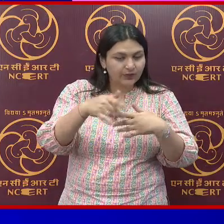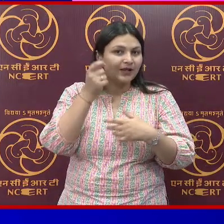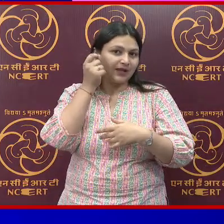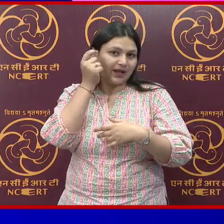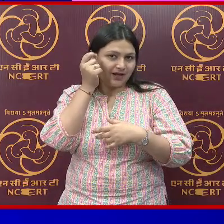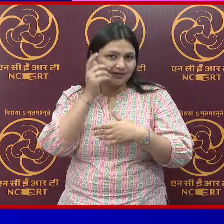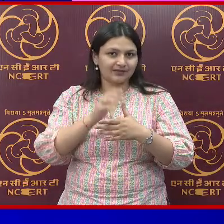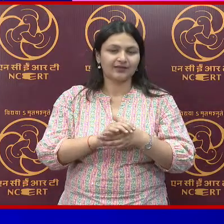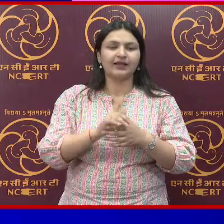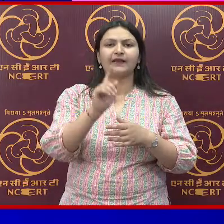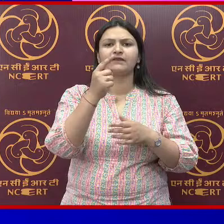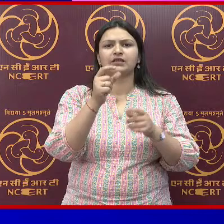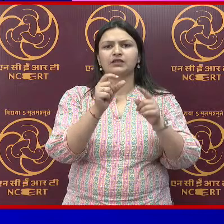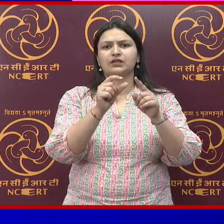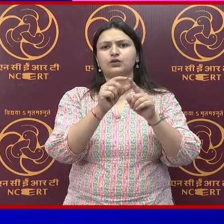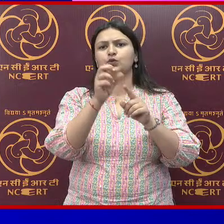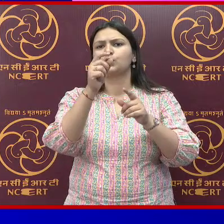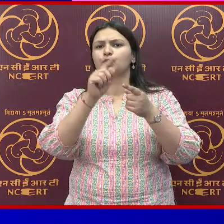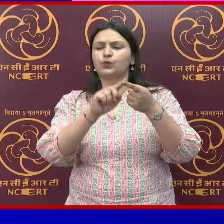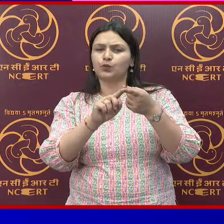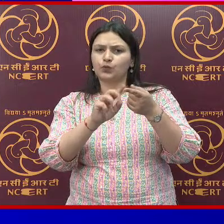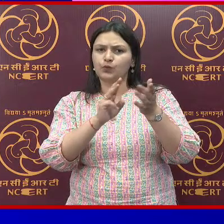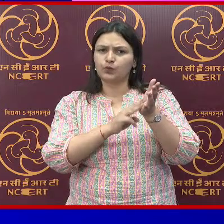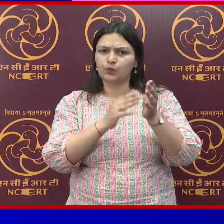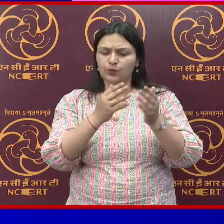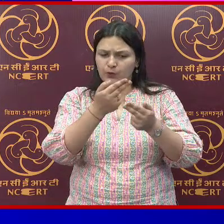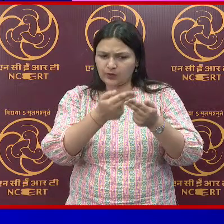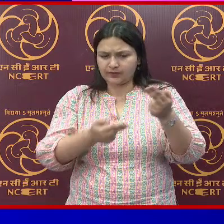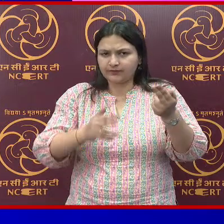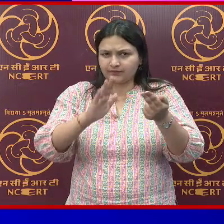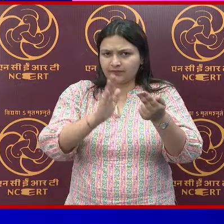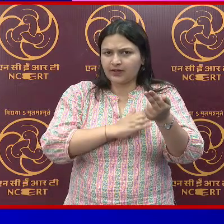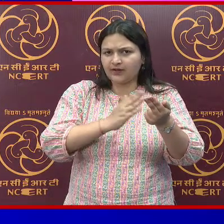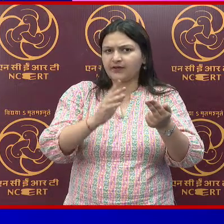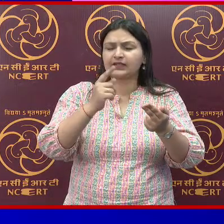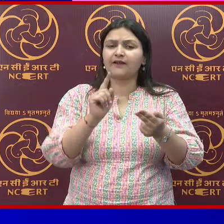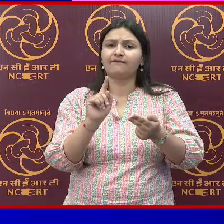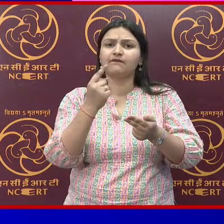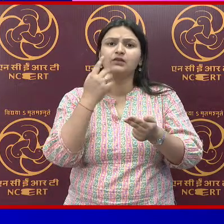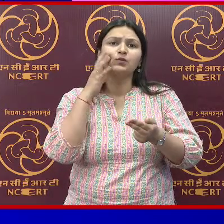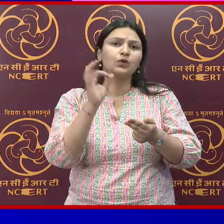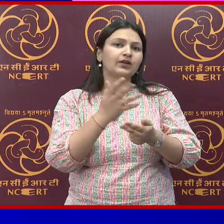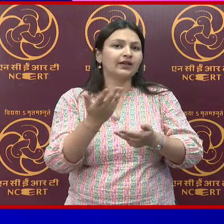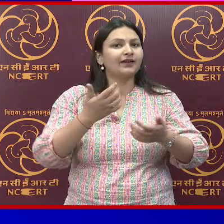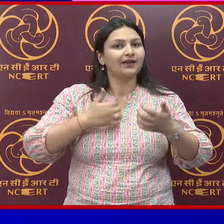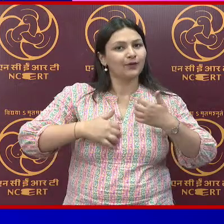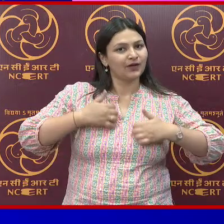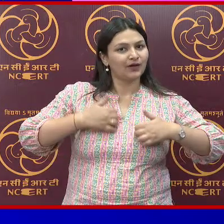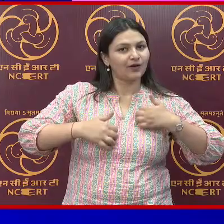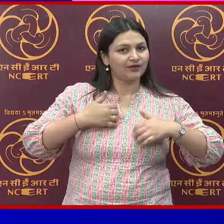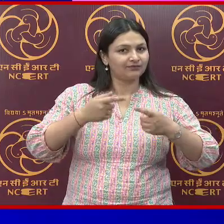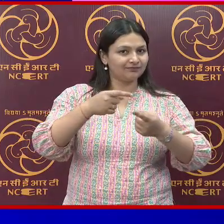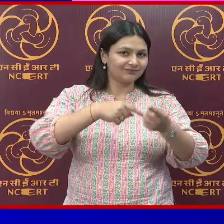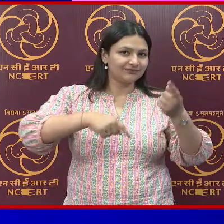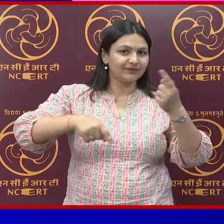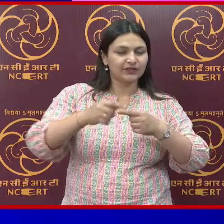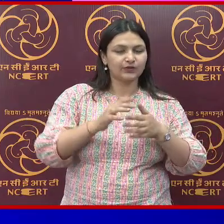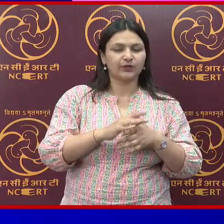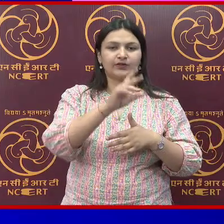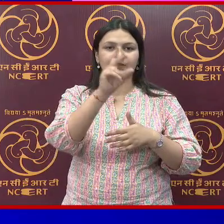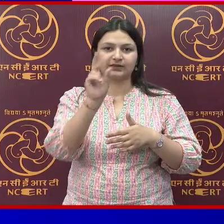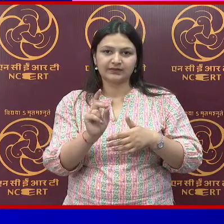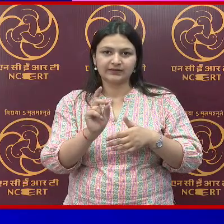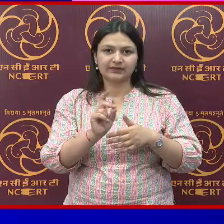poem has the first purpose that it should be enjoyed by the reader. Readers, okay? Right. And then you should be able to correlate small actions with